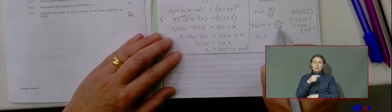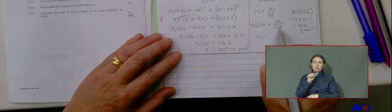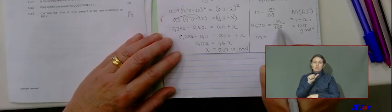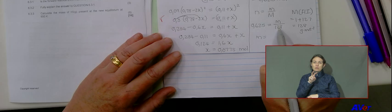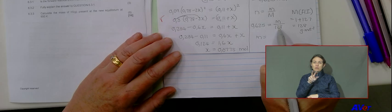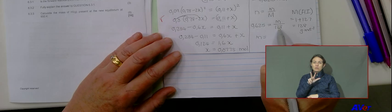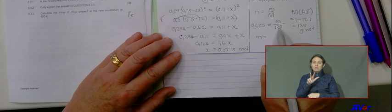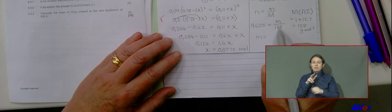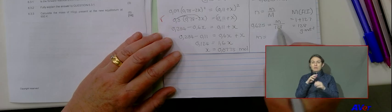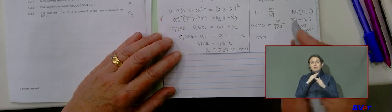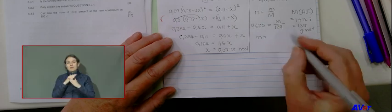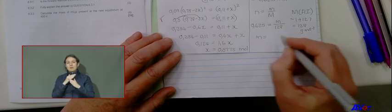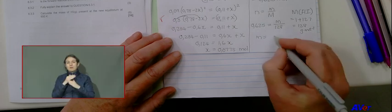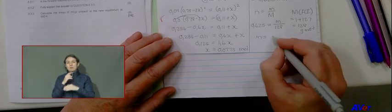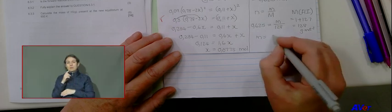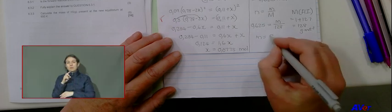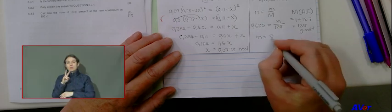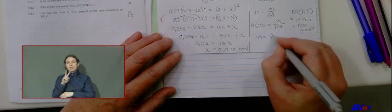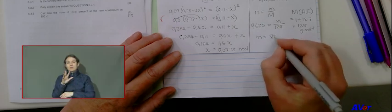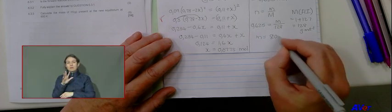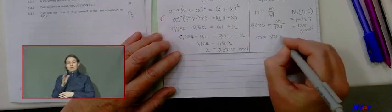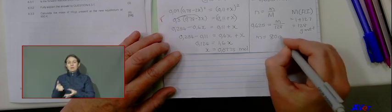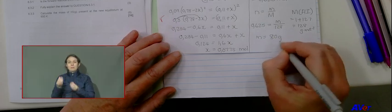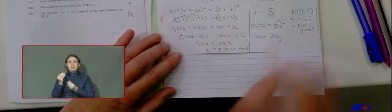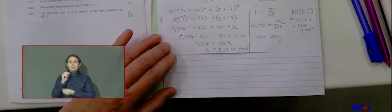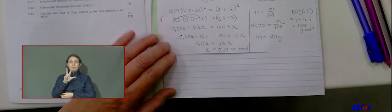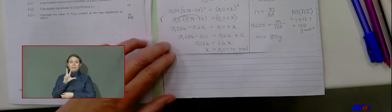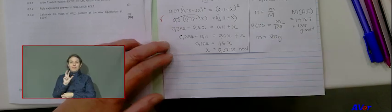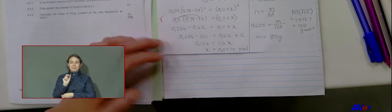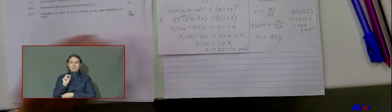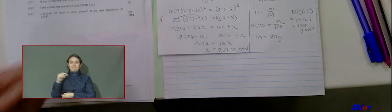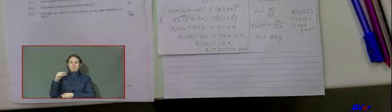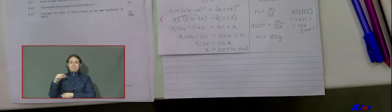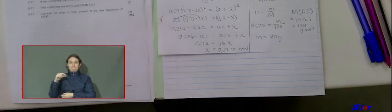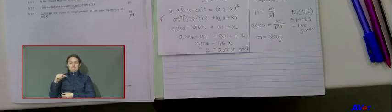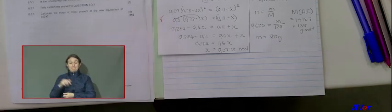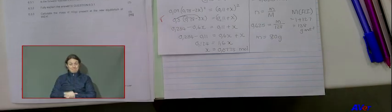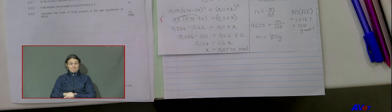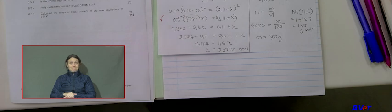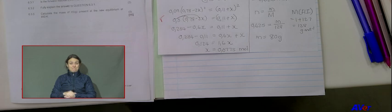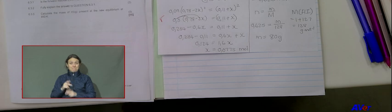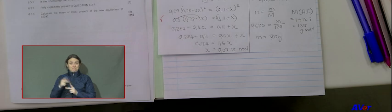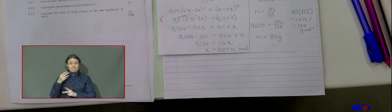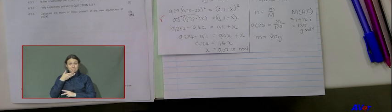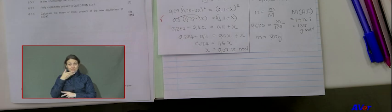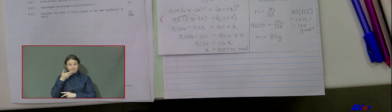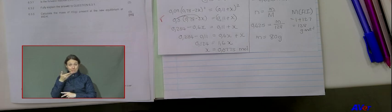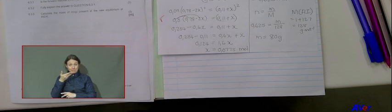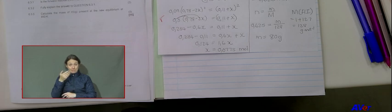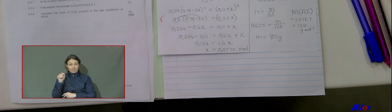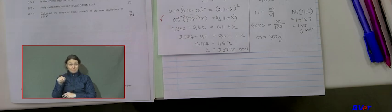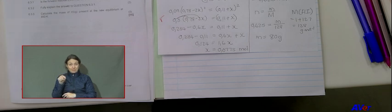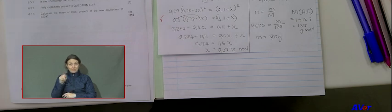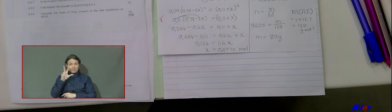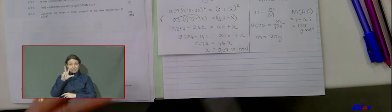0,625 times 128 gives you then 80 grams. Okay, so the final answer for this question is